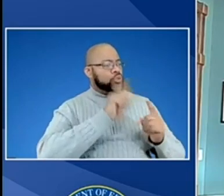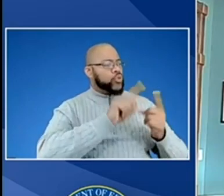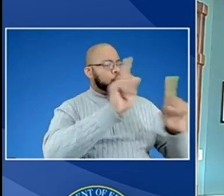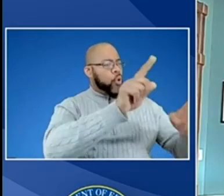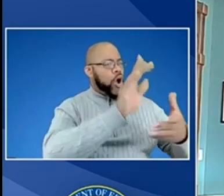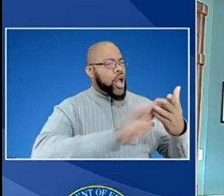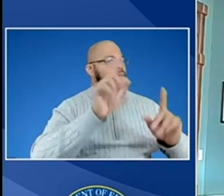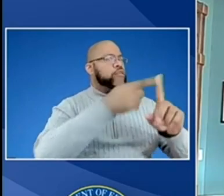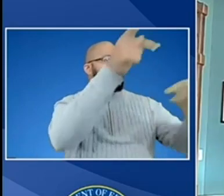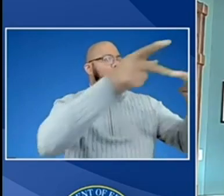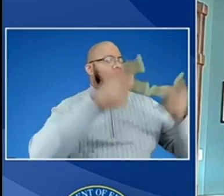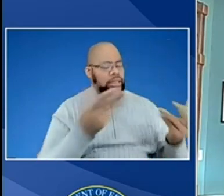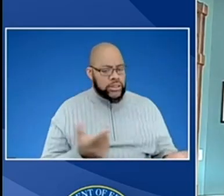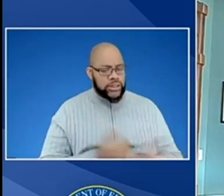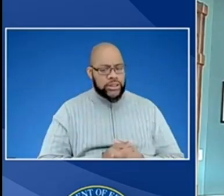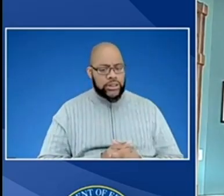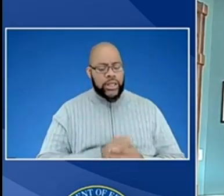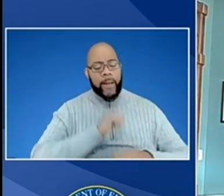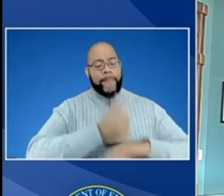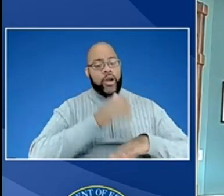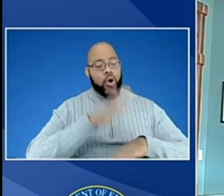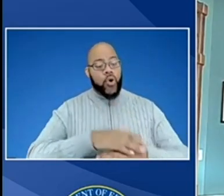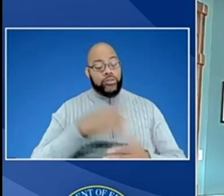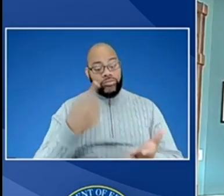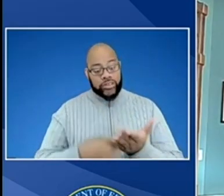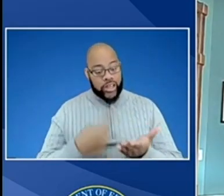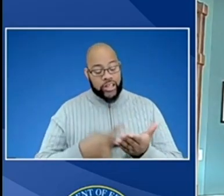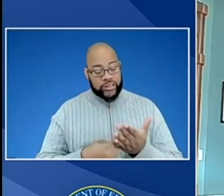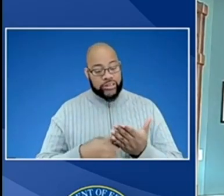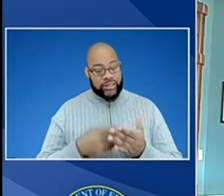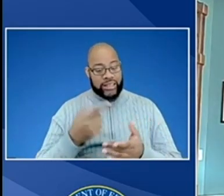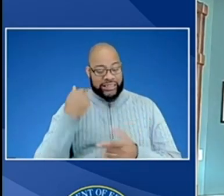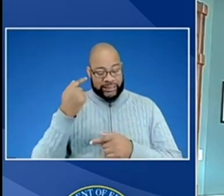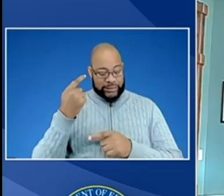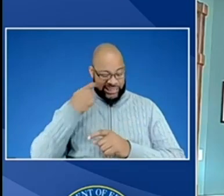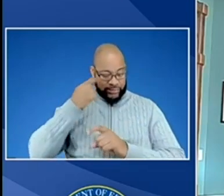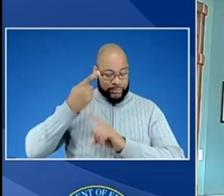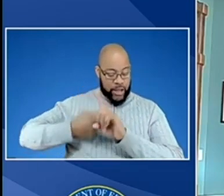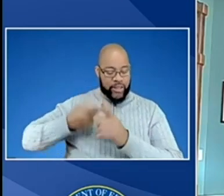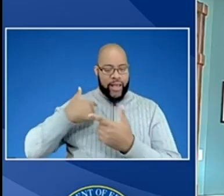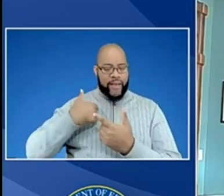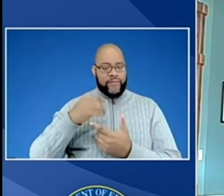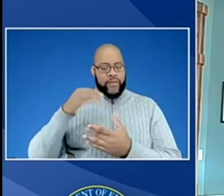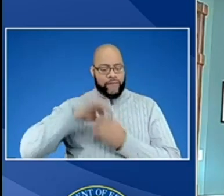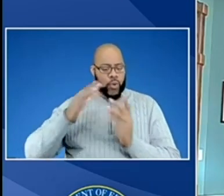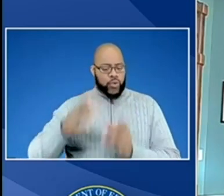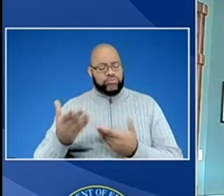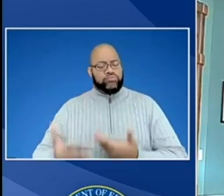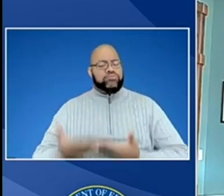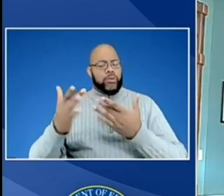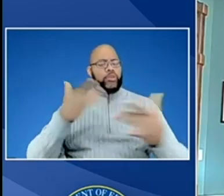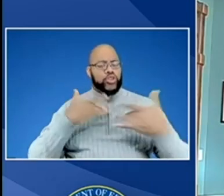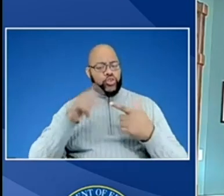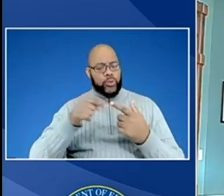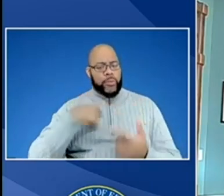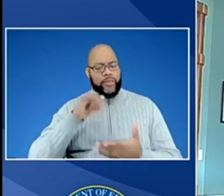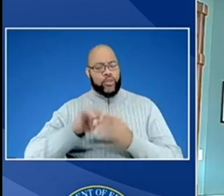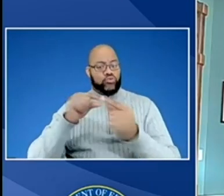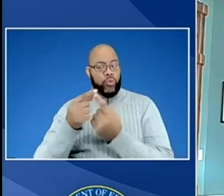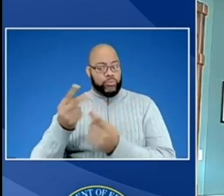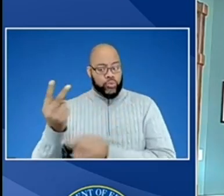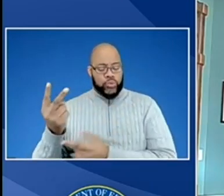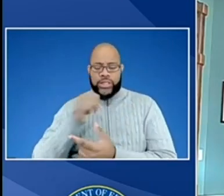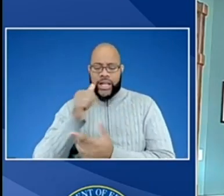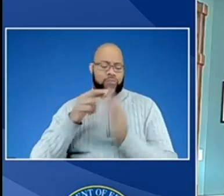first place? Based on the tenor of the conversations last month, there have been constituents who have raised concerns to me that those groups are not